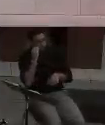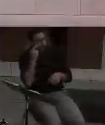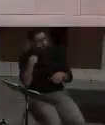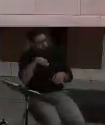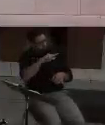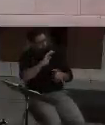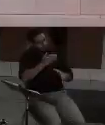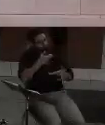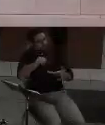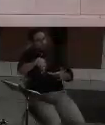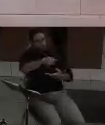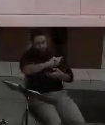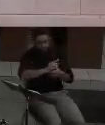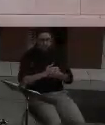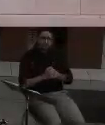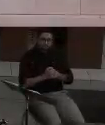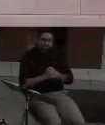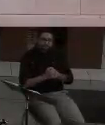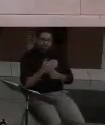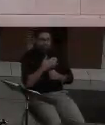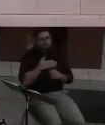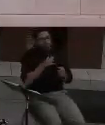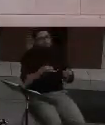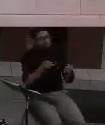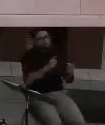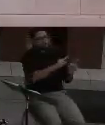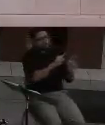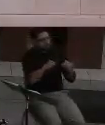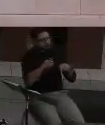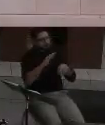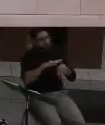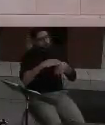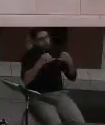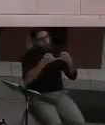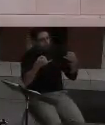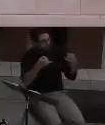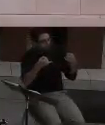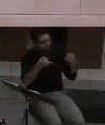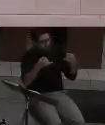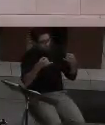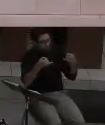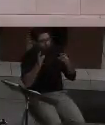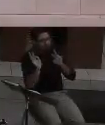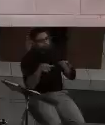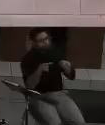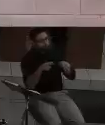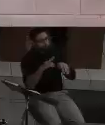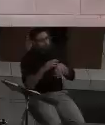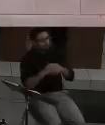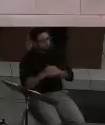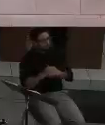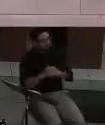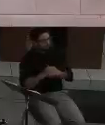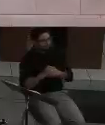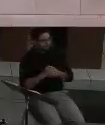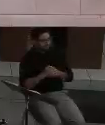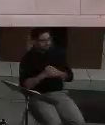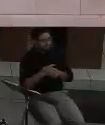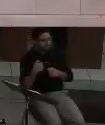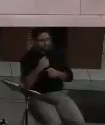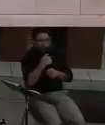you to go deeper with our website and when you're in the Washington area to come and worship with us. Again, we are so glad that you are